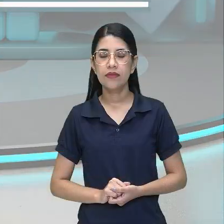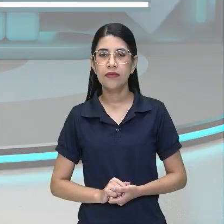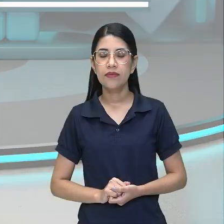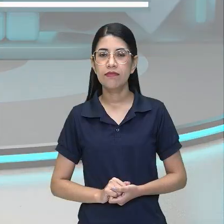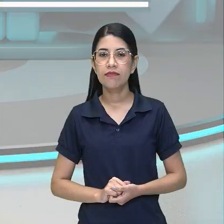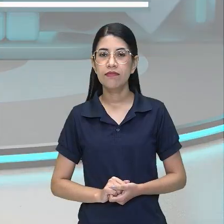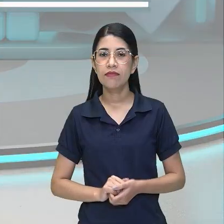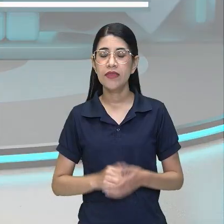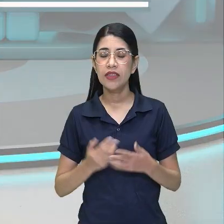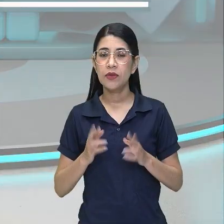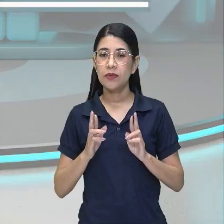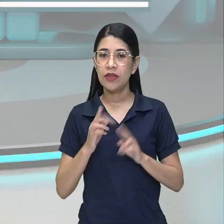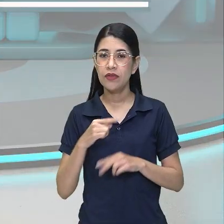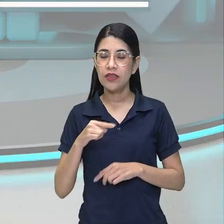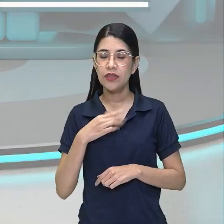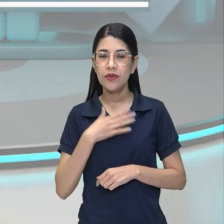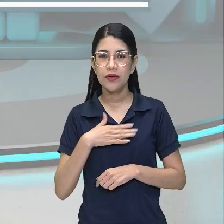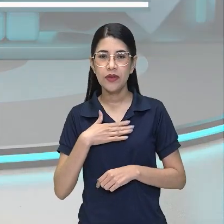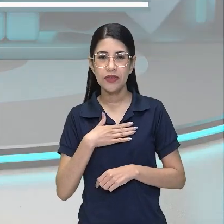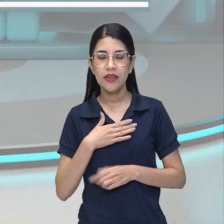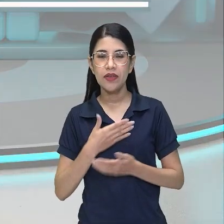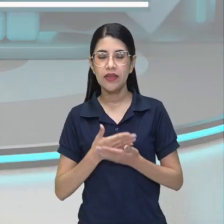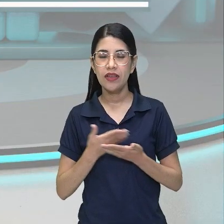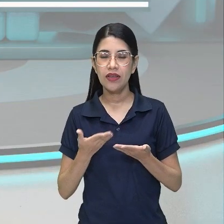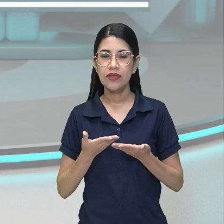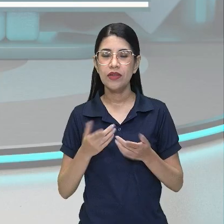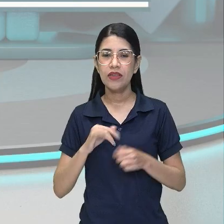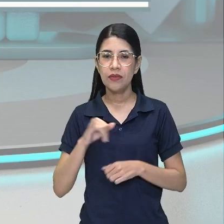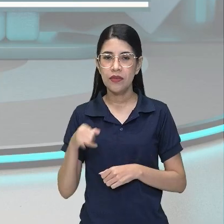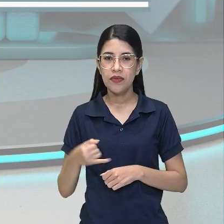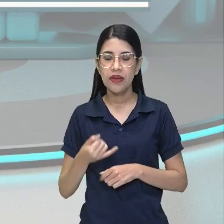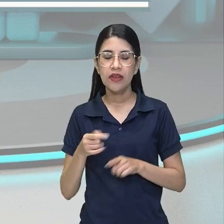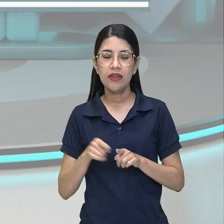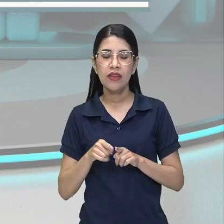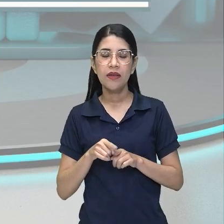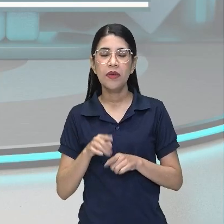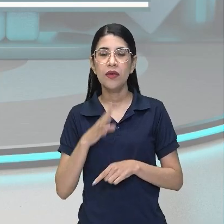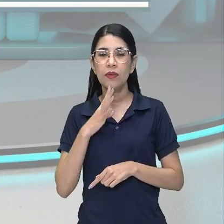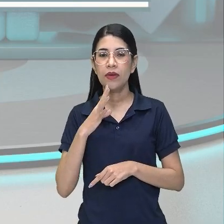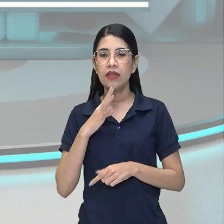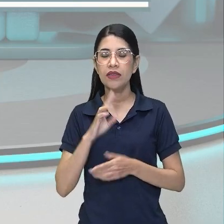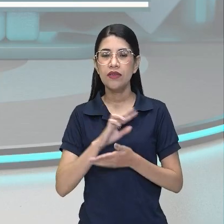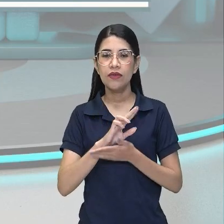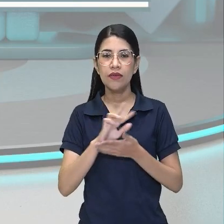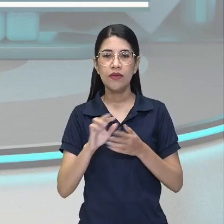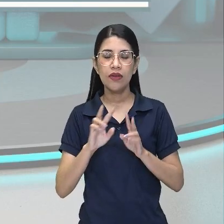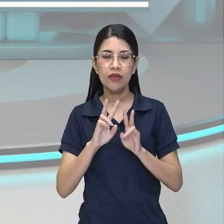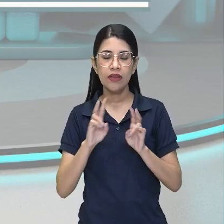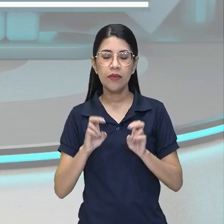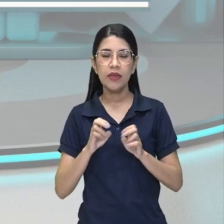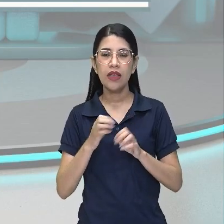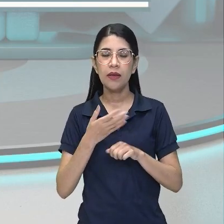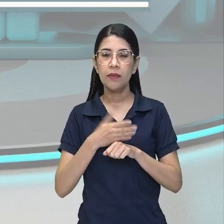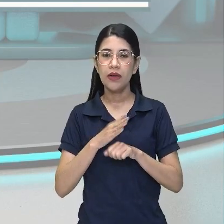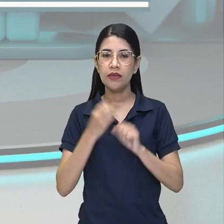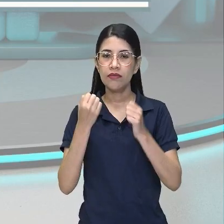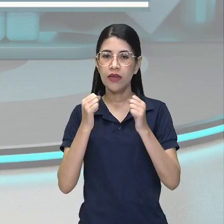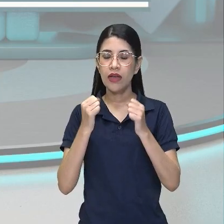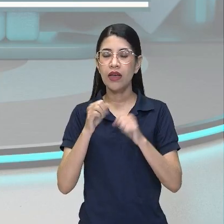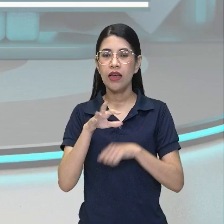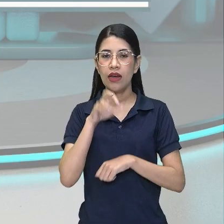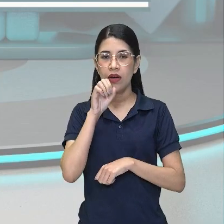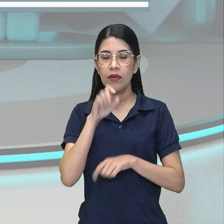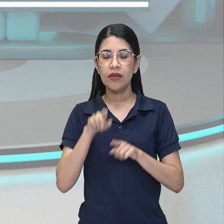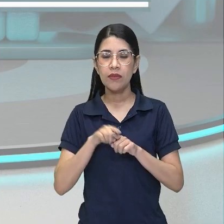Muito bem, então espero que vocês tenham gostado, curtido, conhecer um pouco mais sobre a ginástica aeróbica e também um pouquinho da história da